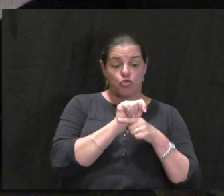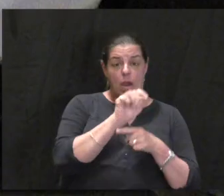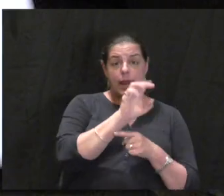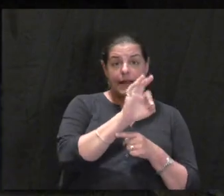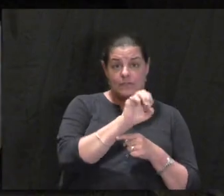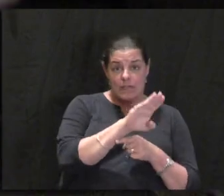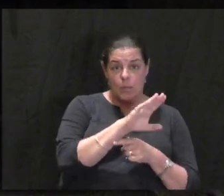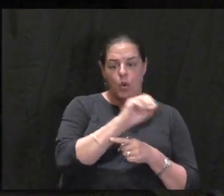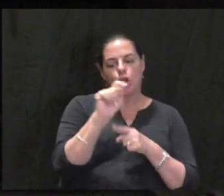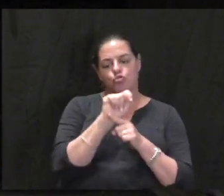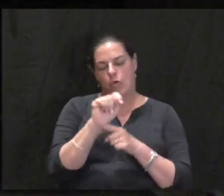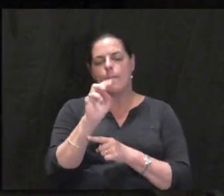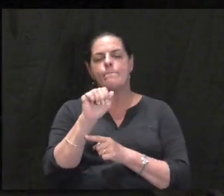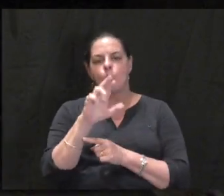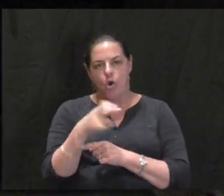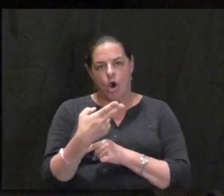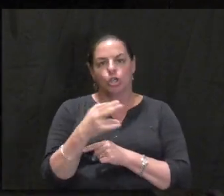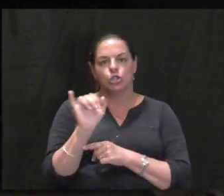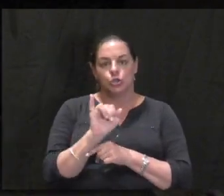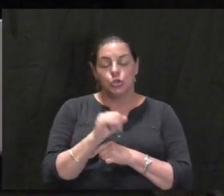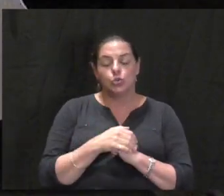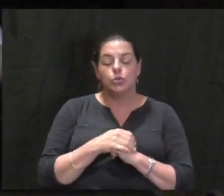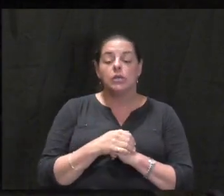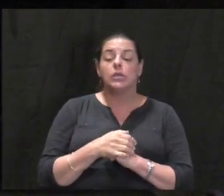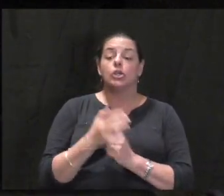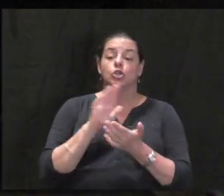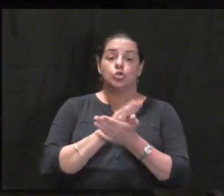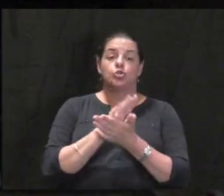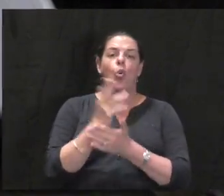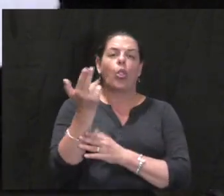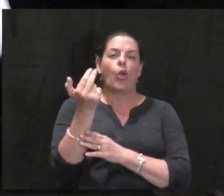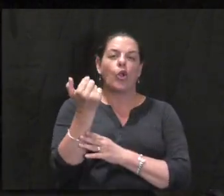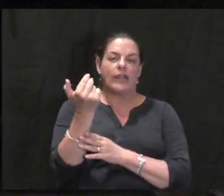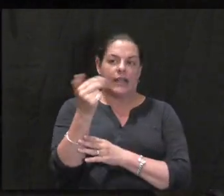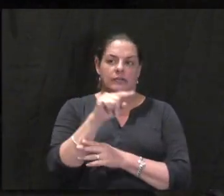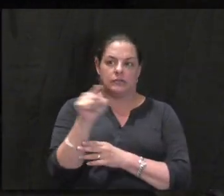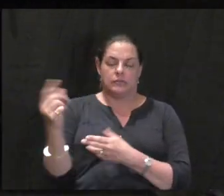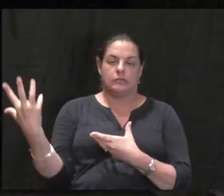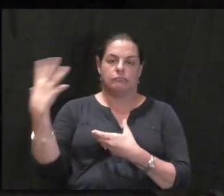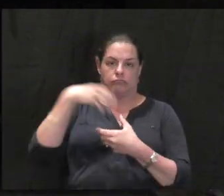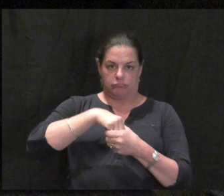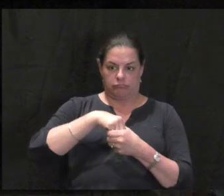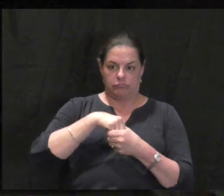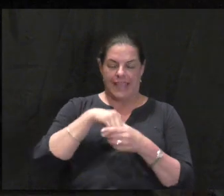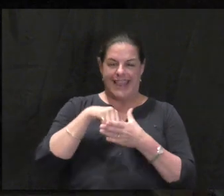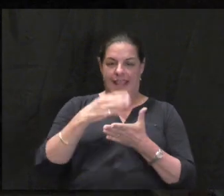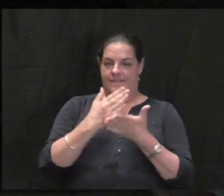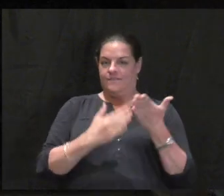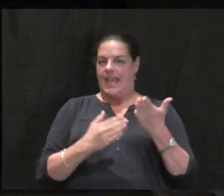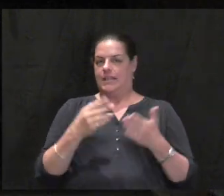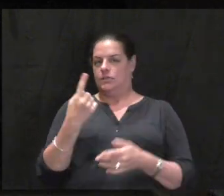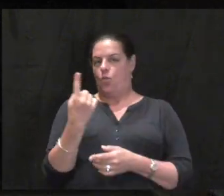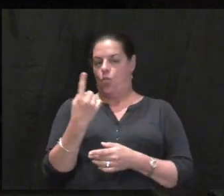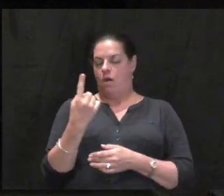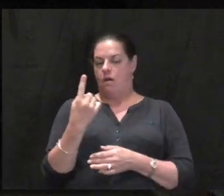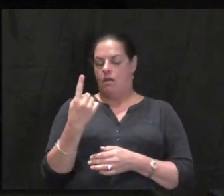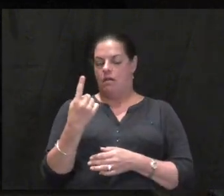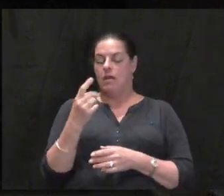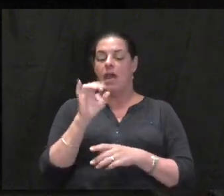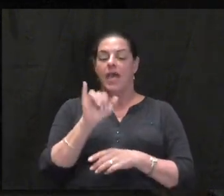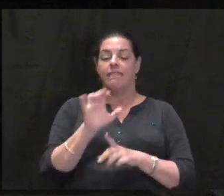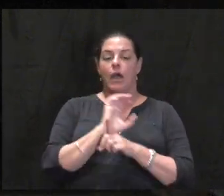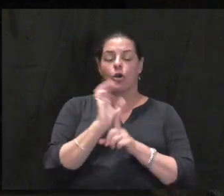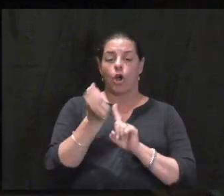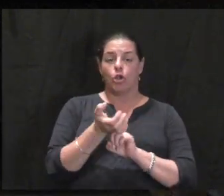training is something that we will continue to engage in moving forward, but the first baseline level, and Tammy referred to a couple of